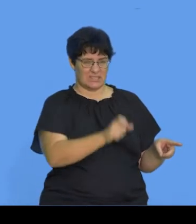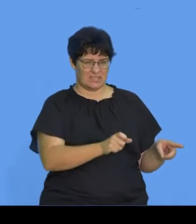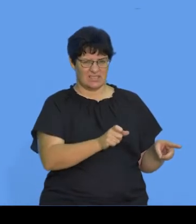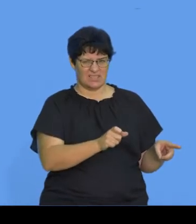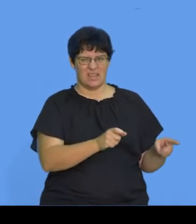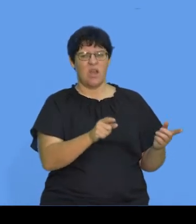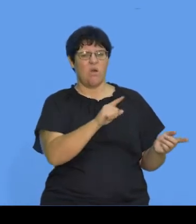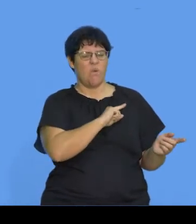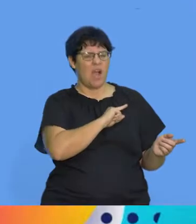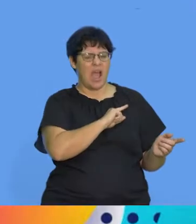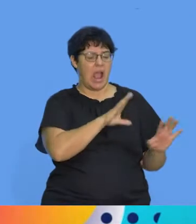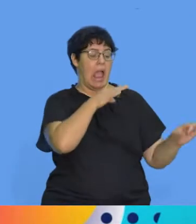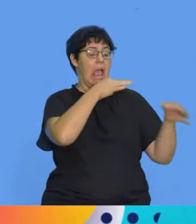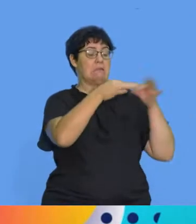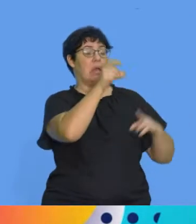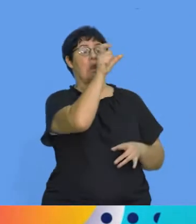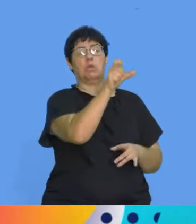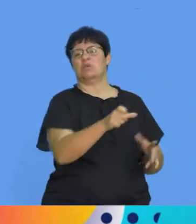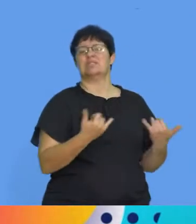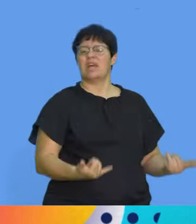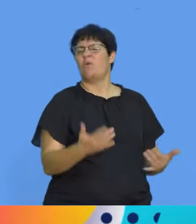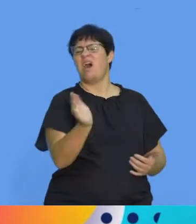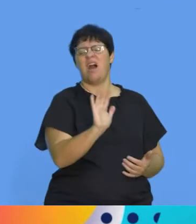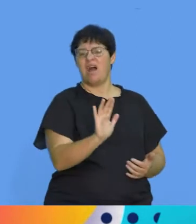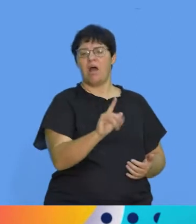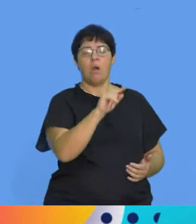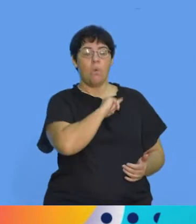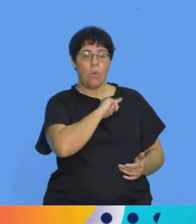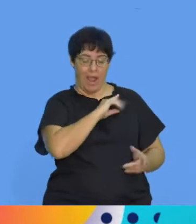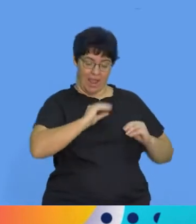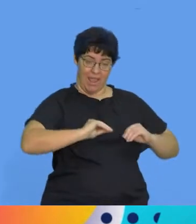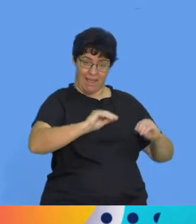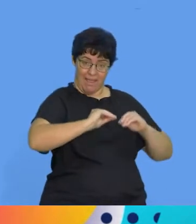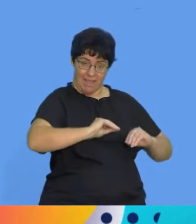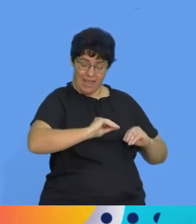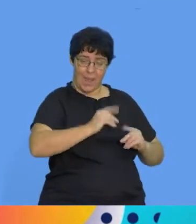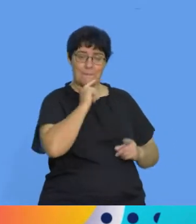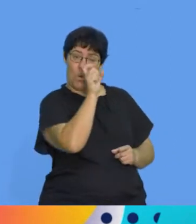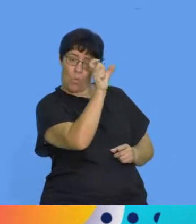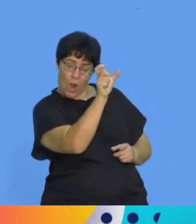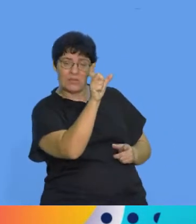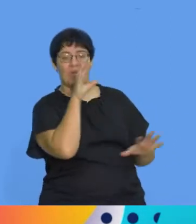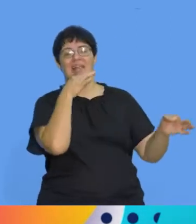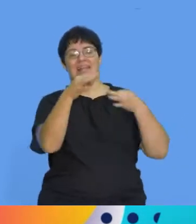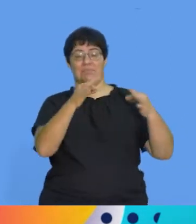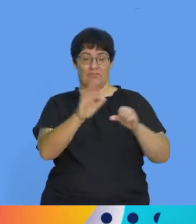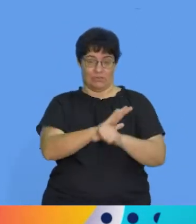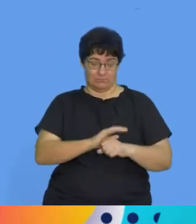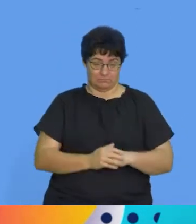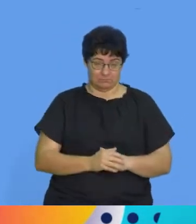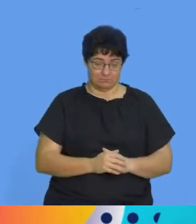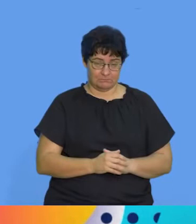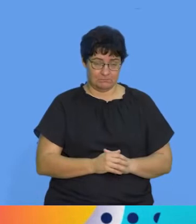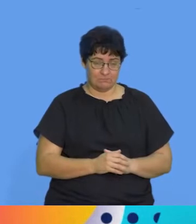because I'm not going to go through the words with you. I'm going to, as we go through the lesson, I'm going to give you the words that we needed. So